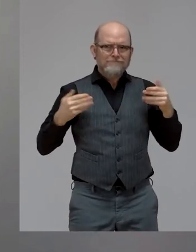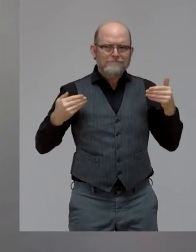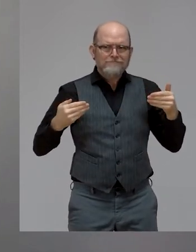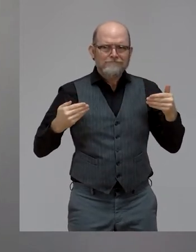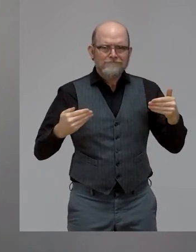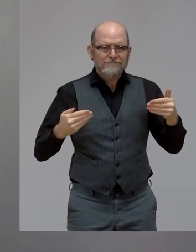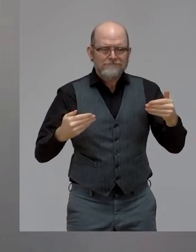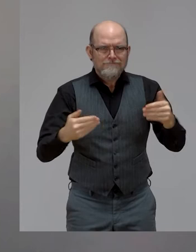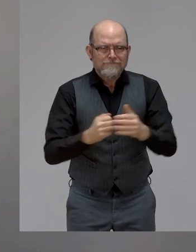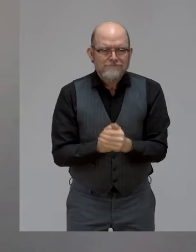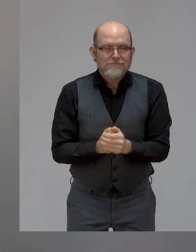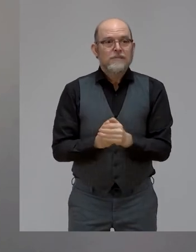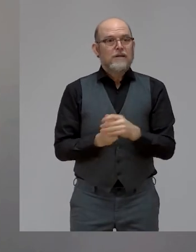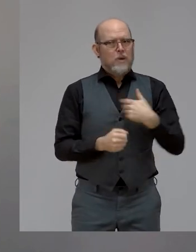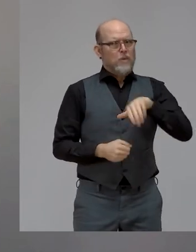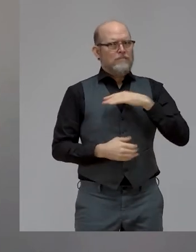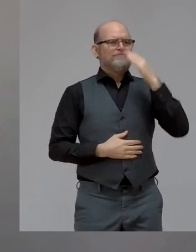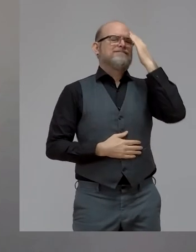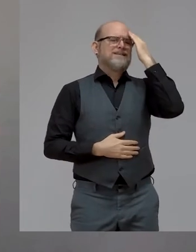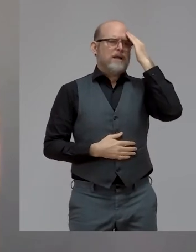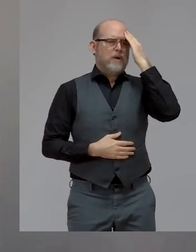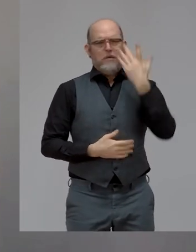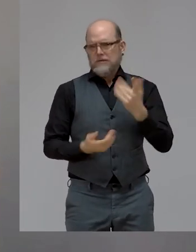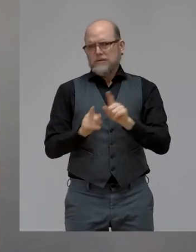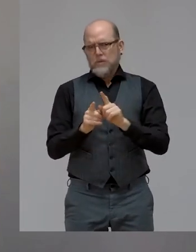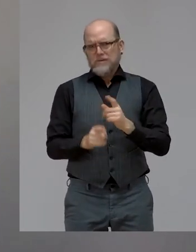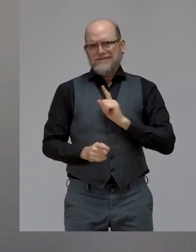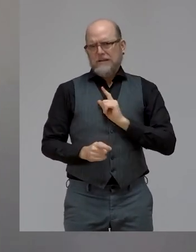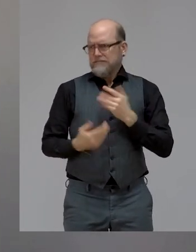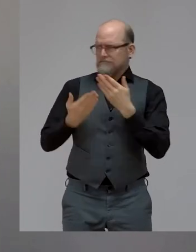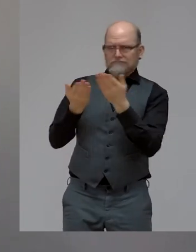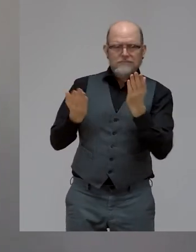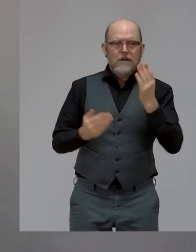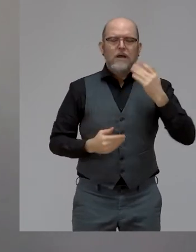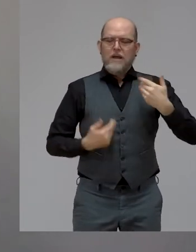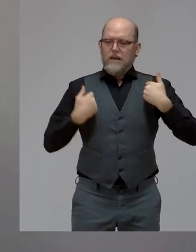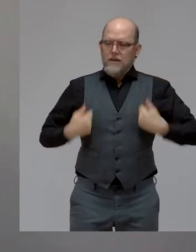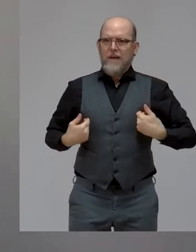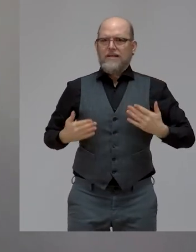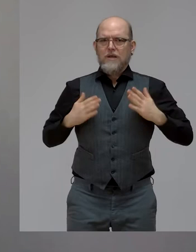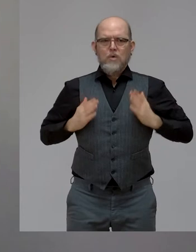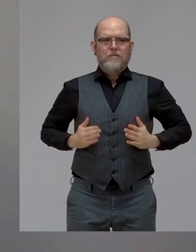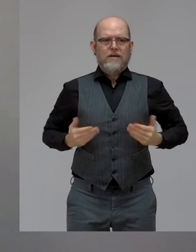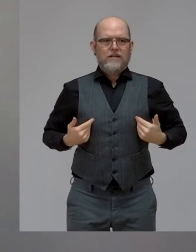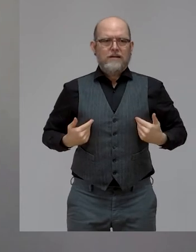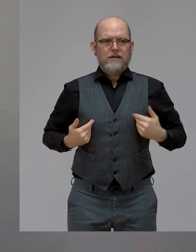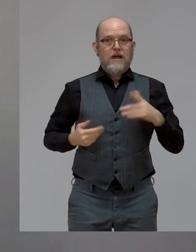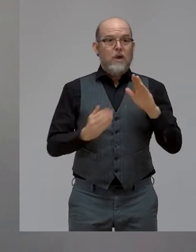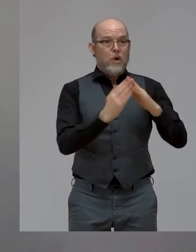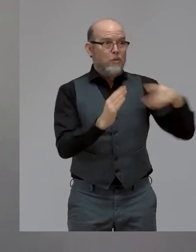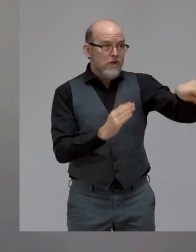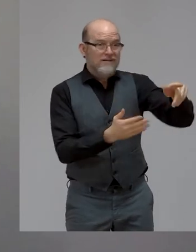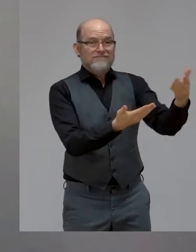that. We know that as a human race and a society. And that is what's exciting about today. How can